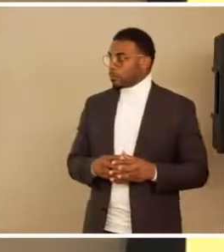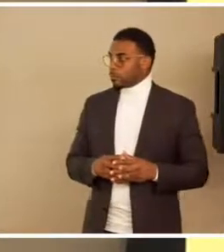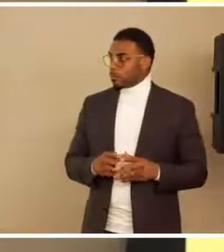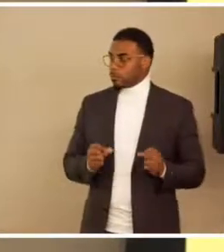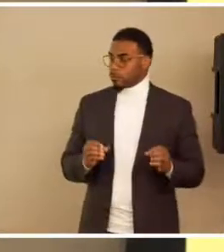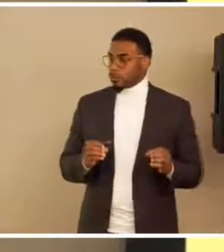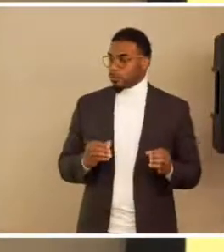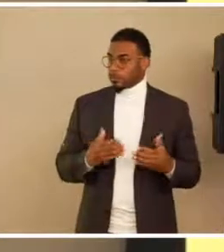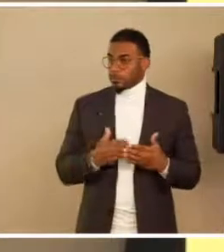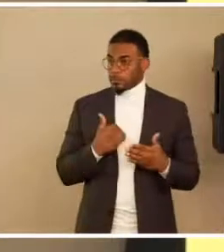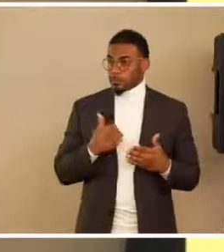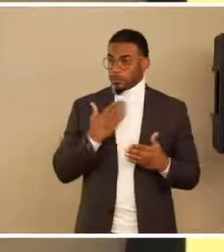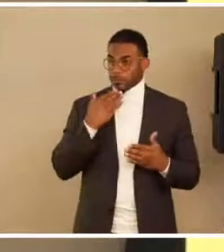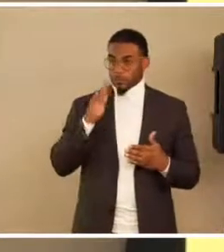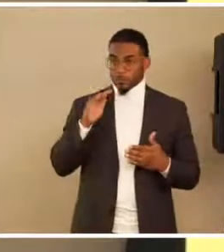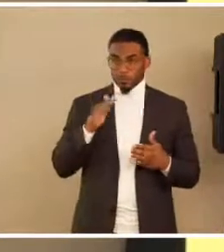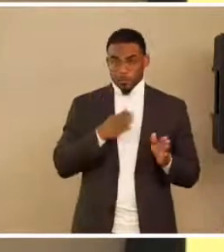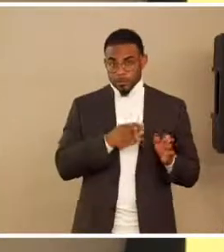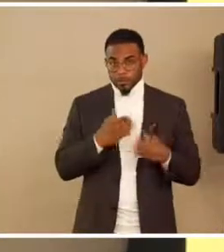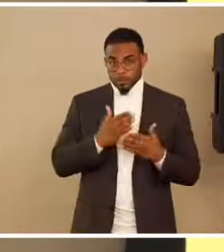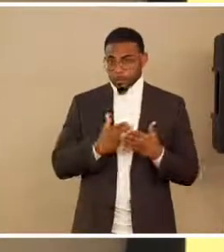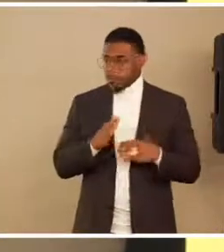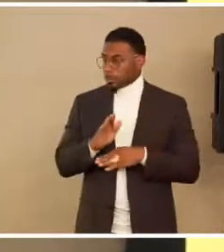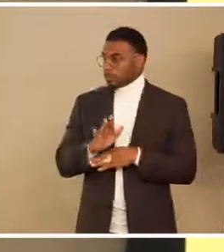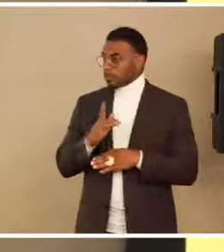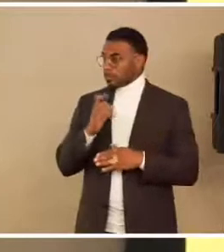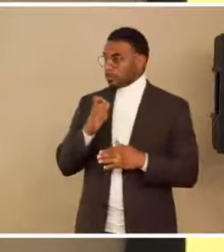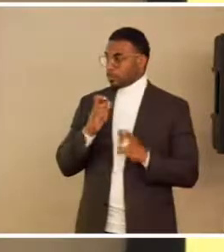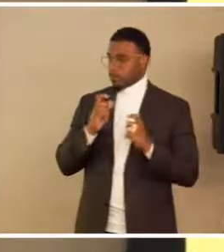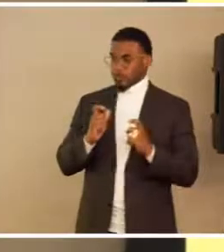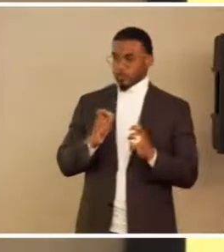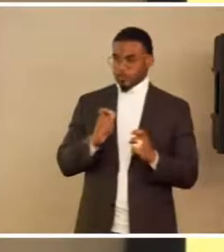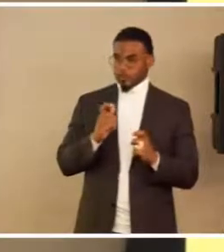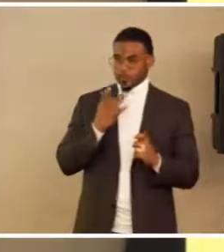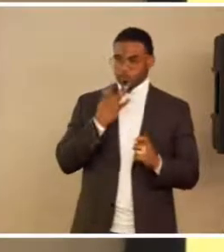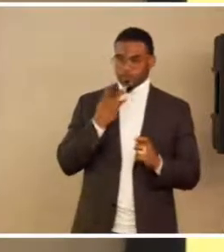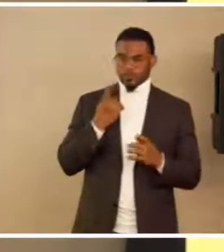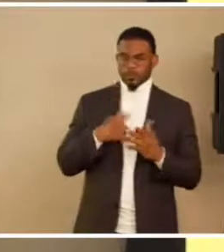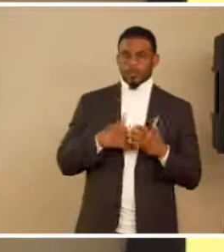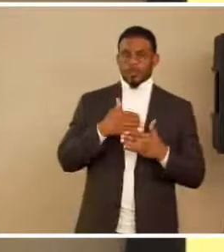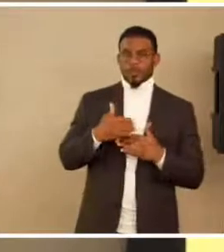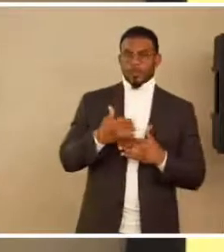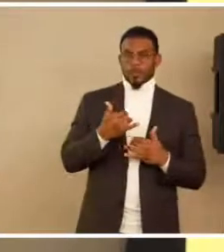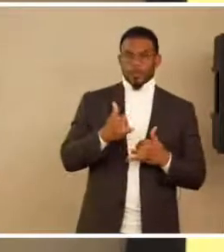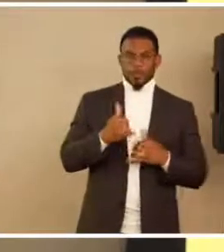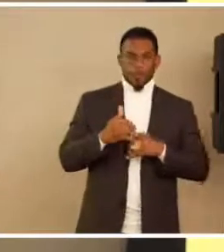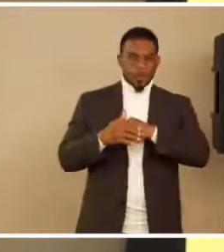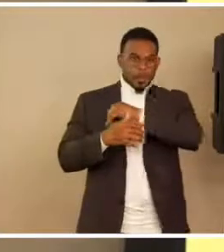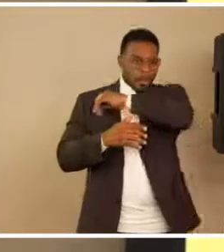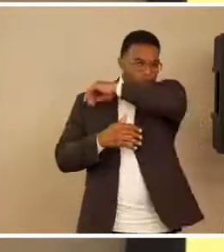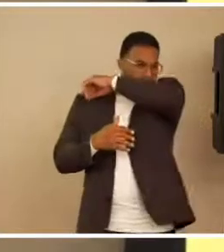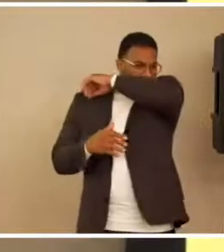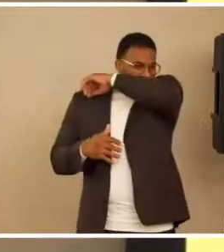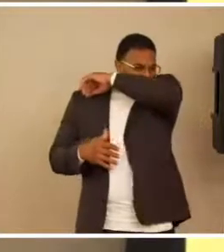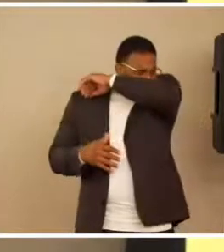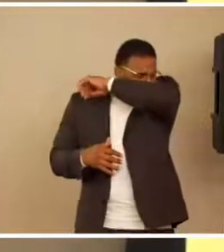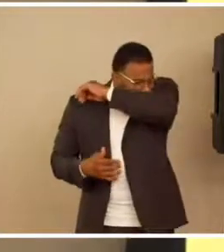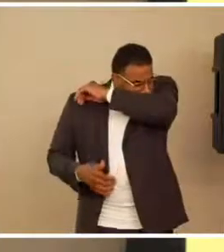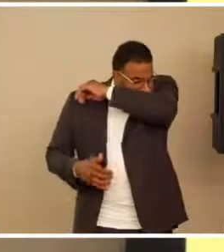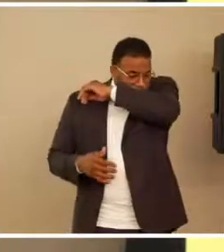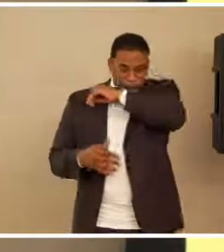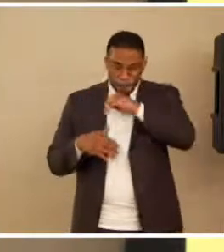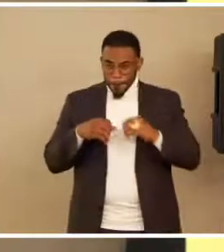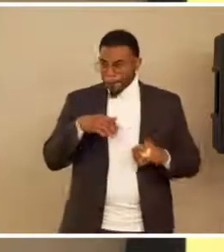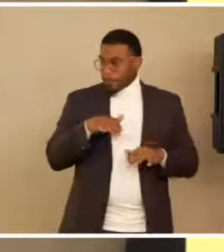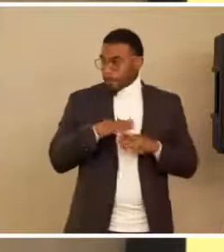So before we segue into the next part of our evening, I just want to give you a taste of what else is still in store at the March on Washington